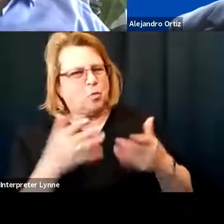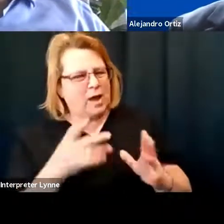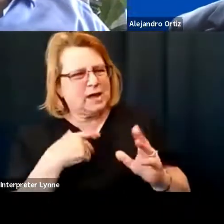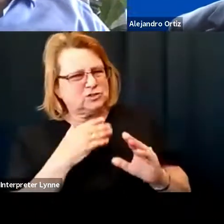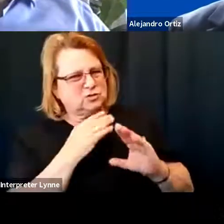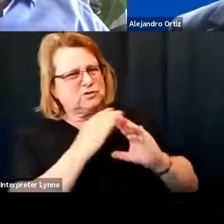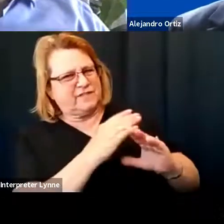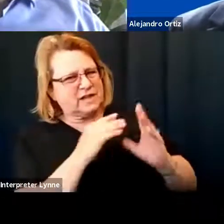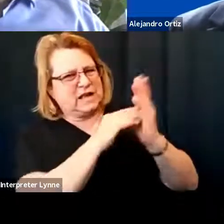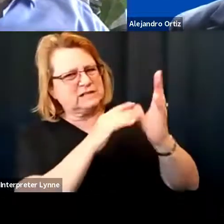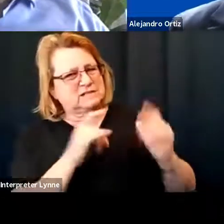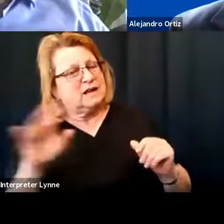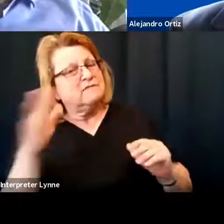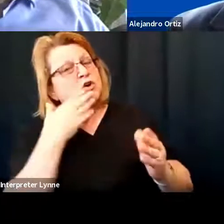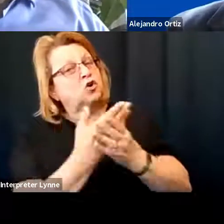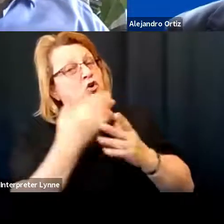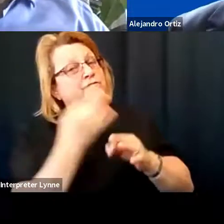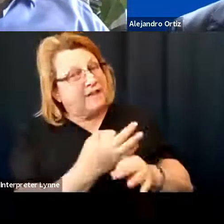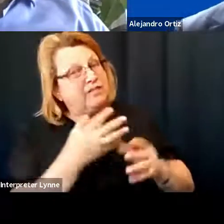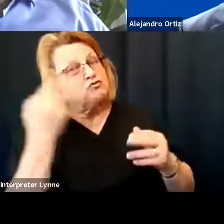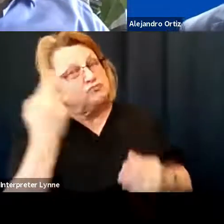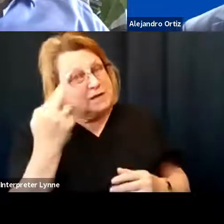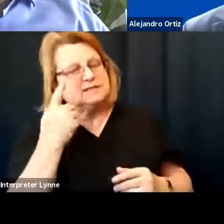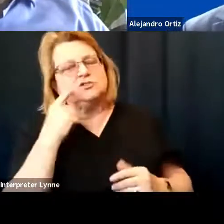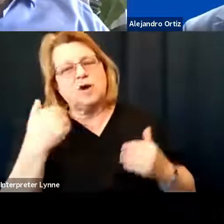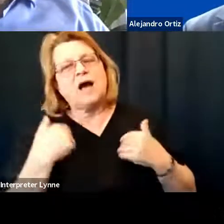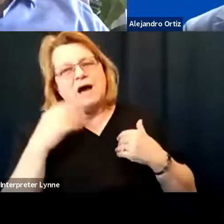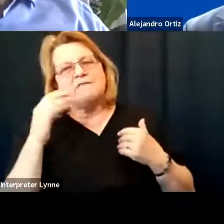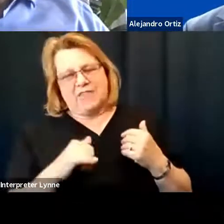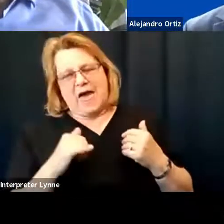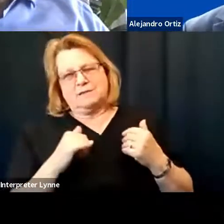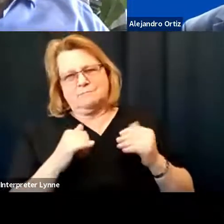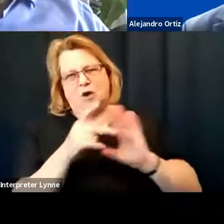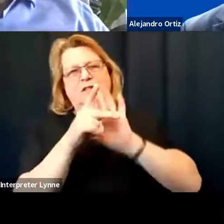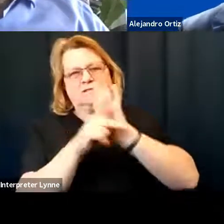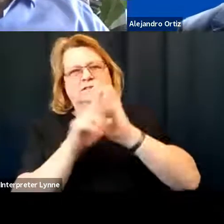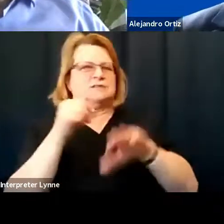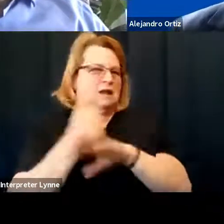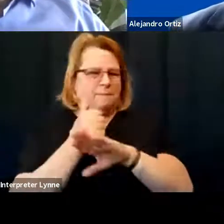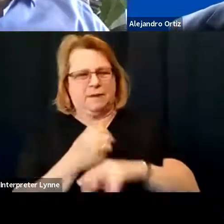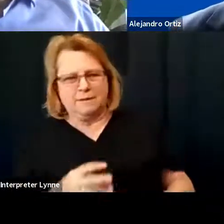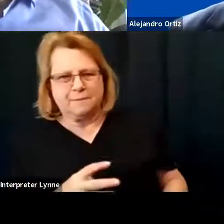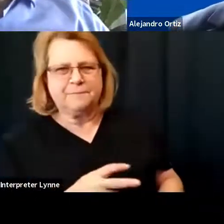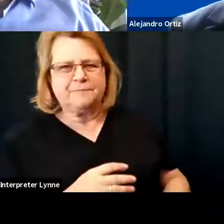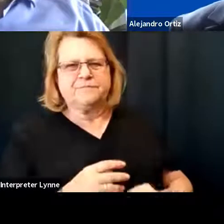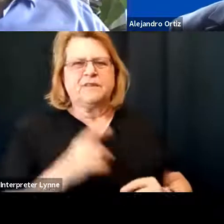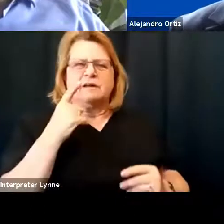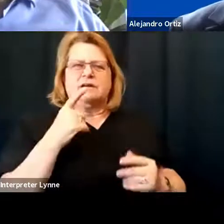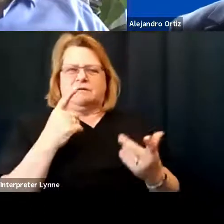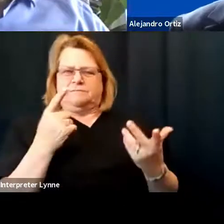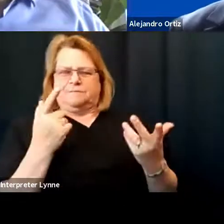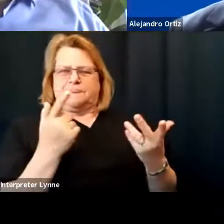there's a good faith effort, a good faith reason for having a race neutral policy that hits hardest on communities of color.